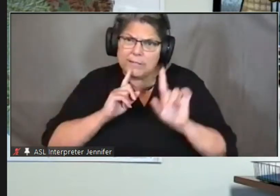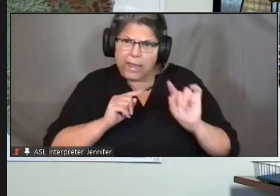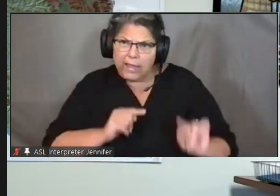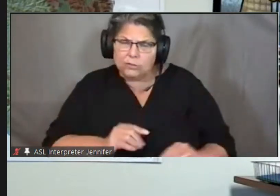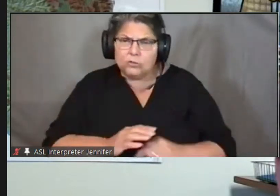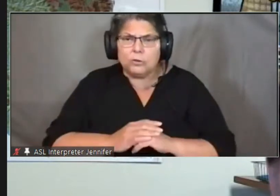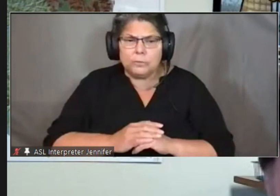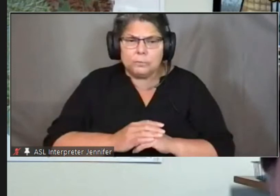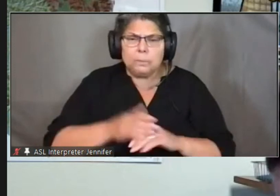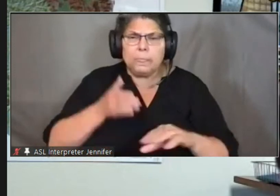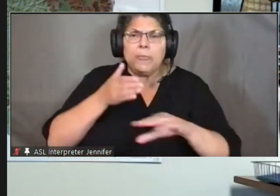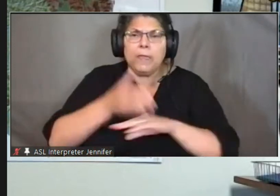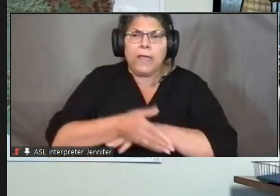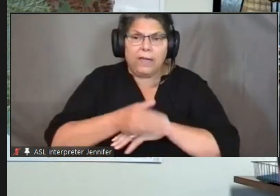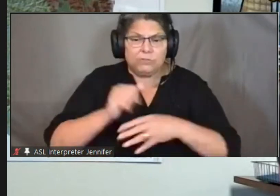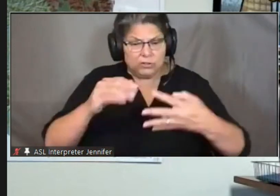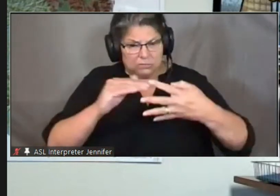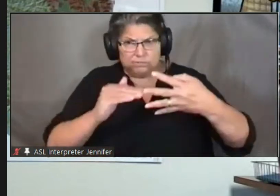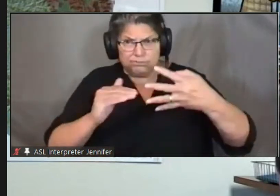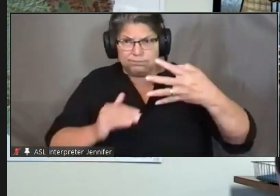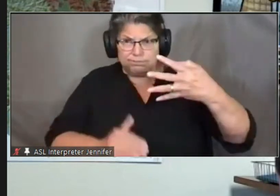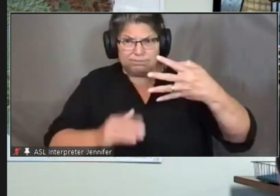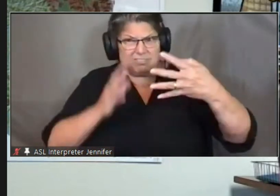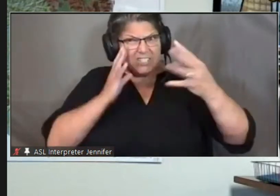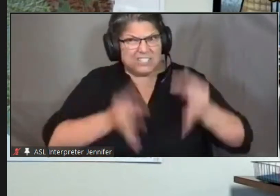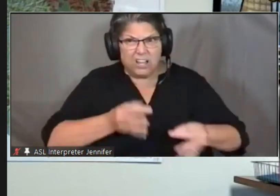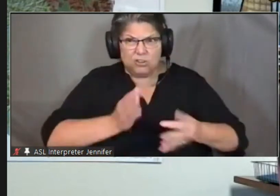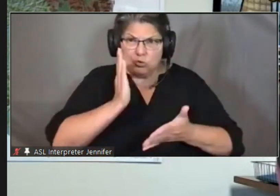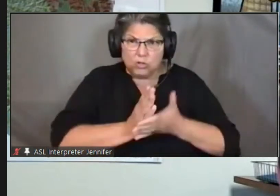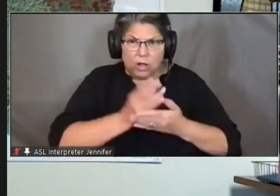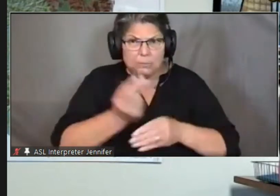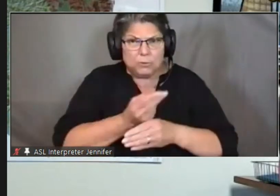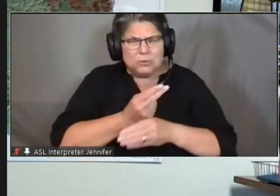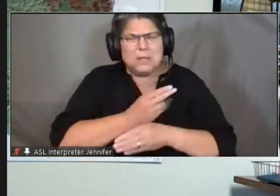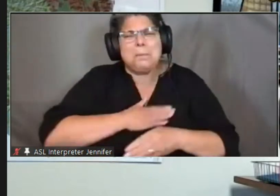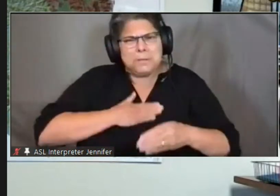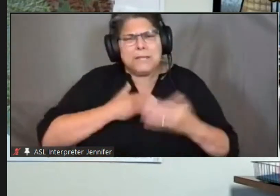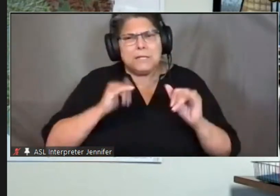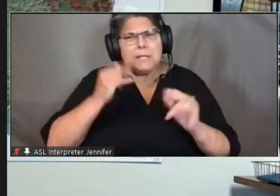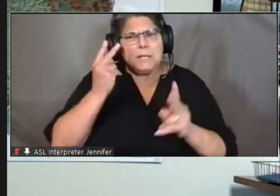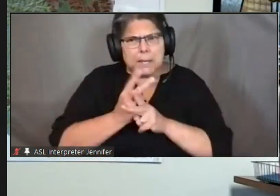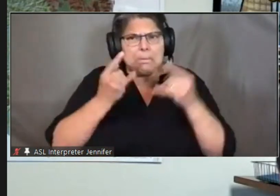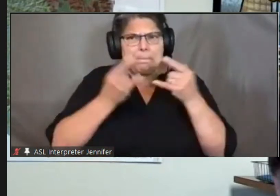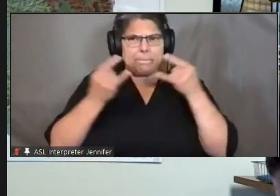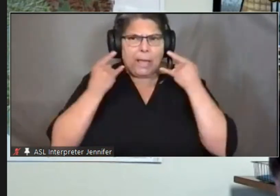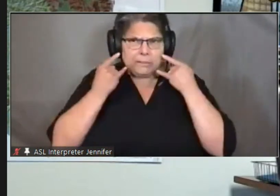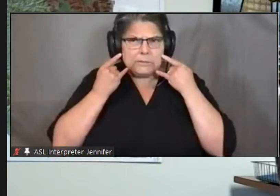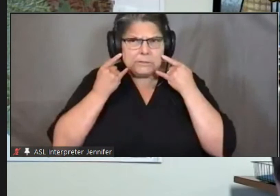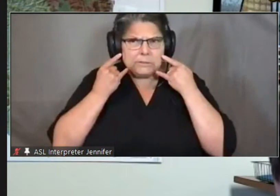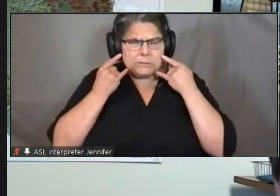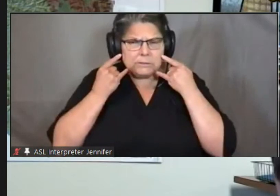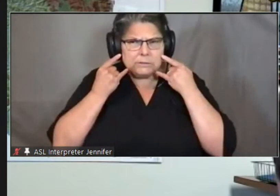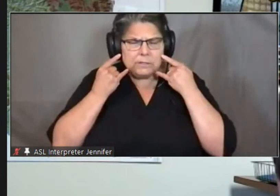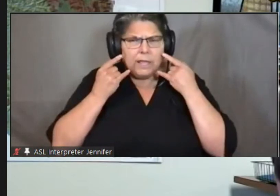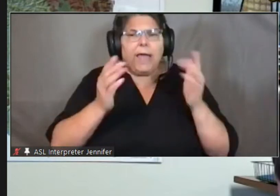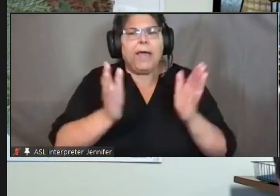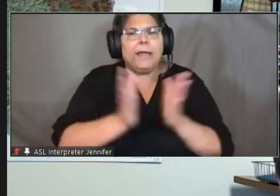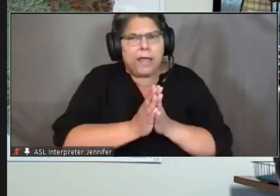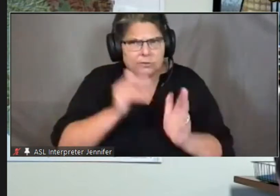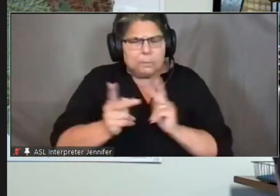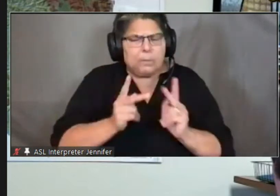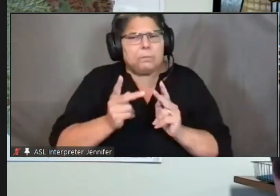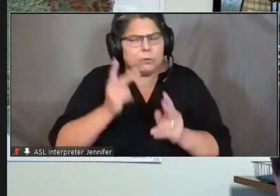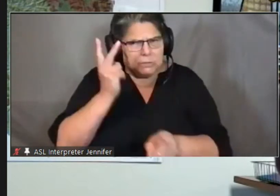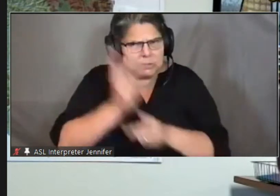closed, keep your masks with you, and ask everyone else to keep their masks with